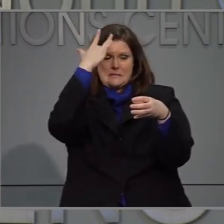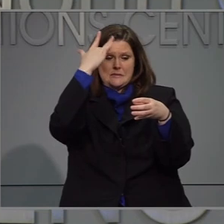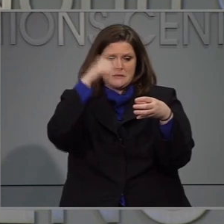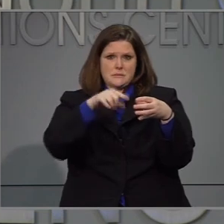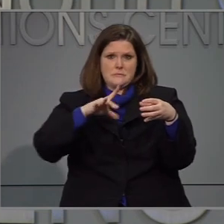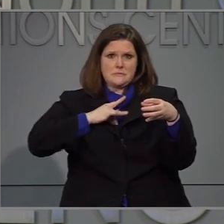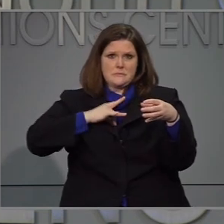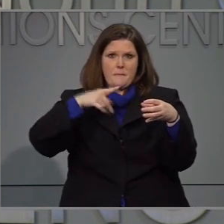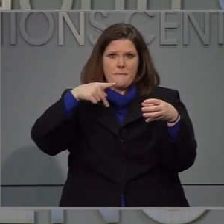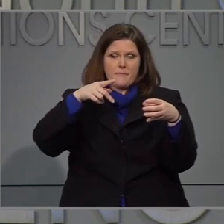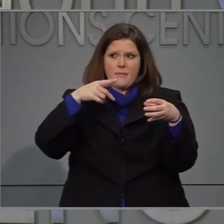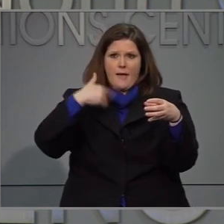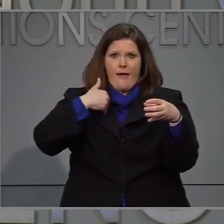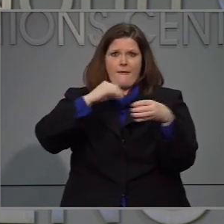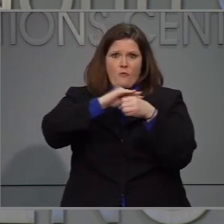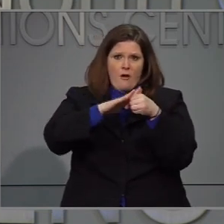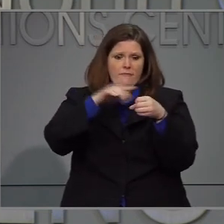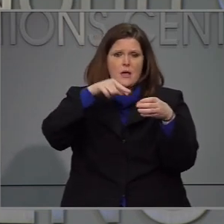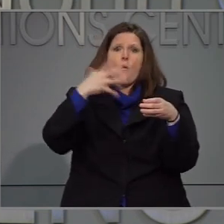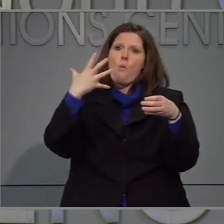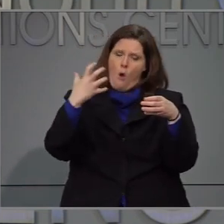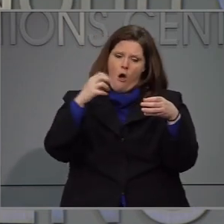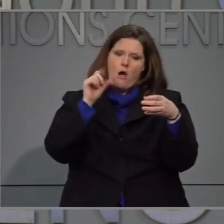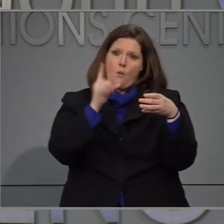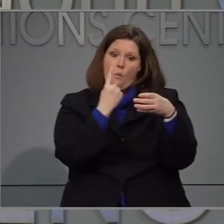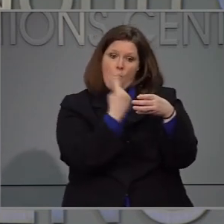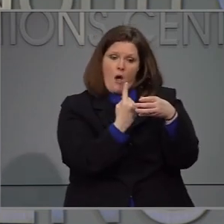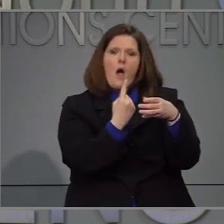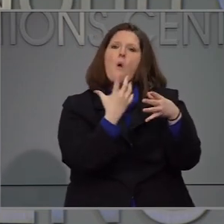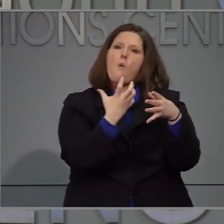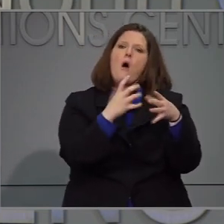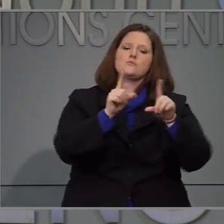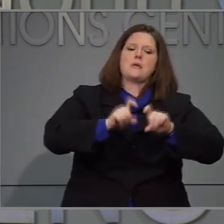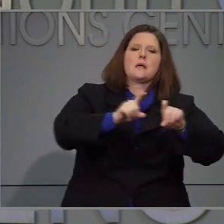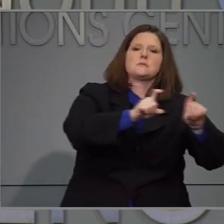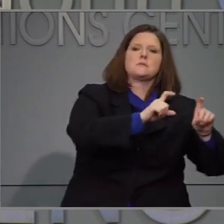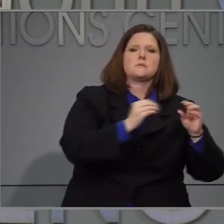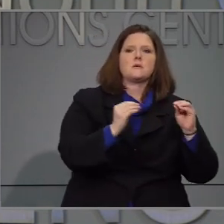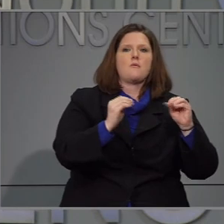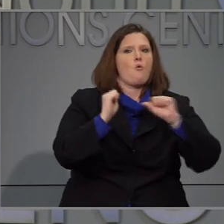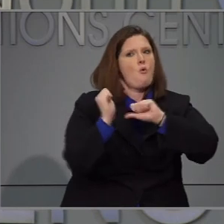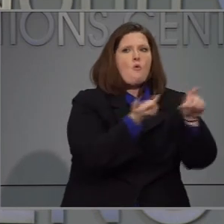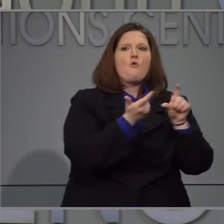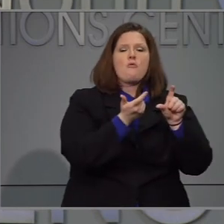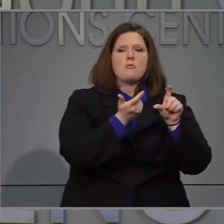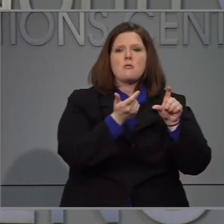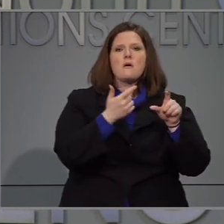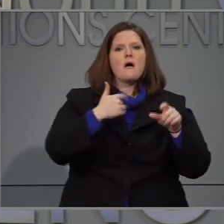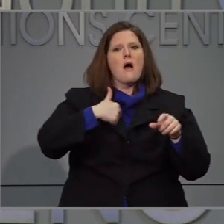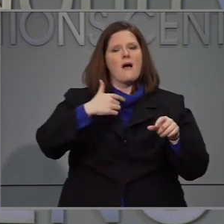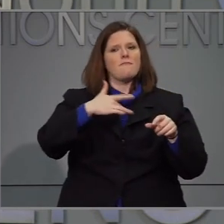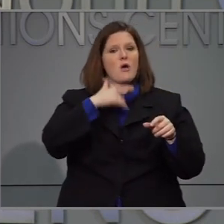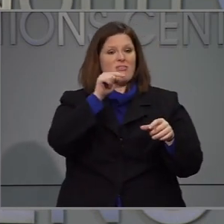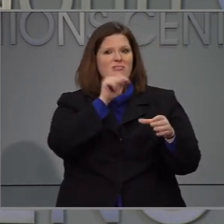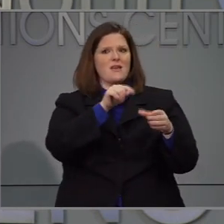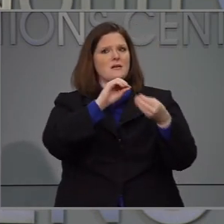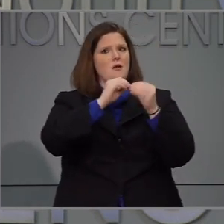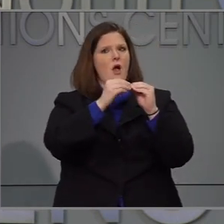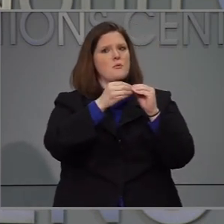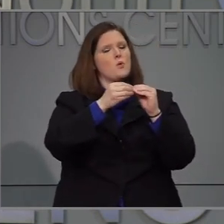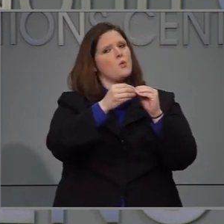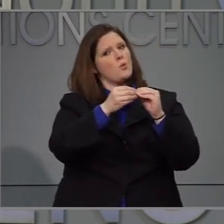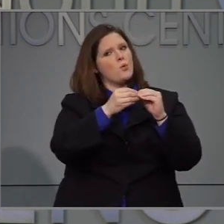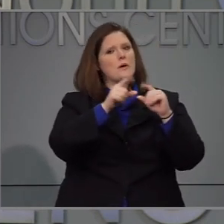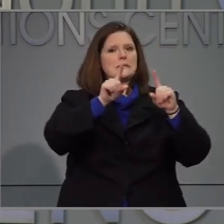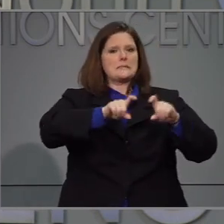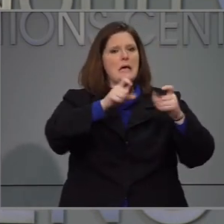go in and test everyone, and I think testing in our nursing facilities would rank very high on